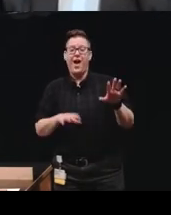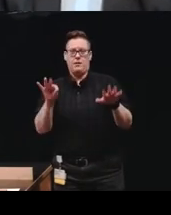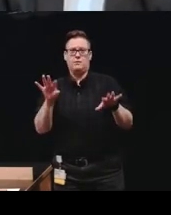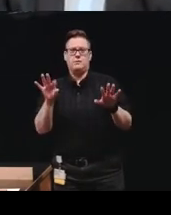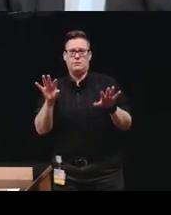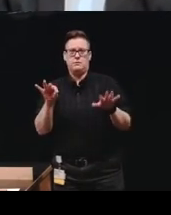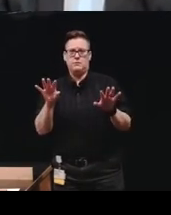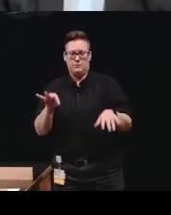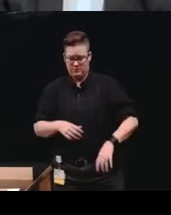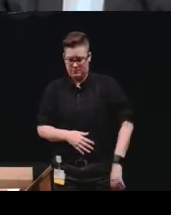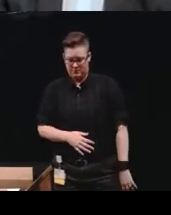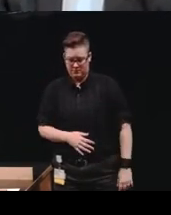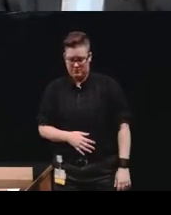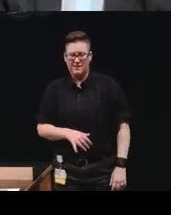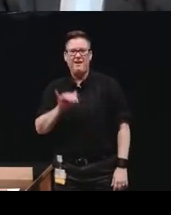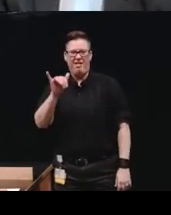Okay, tremor and